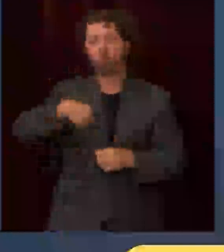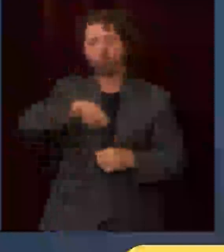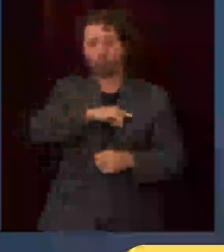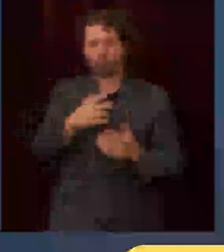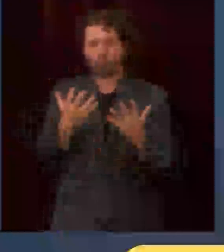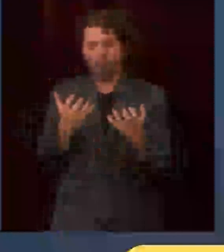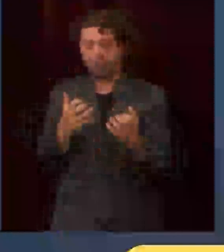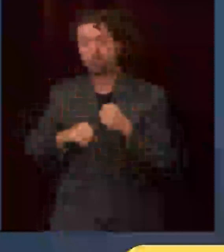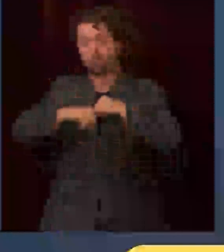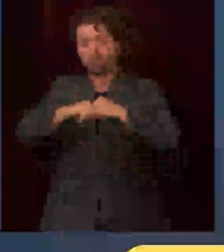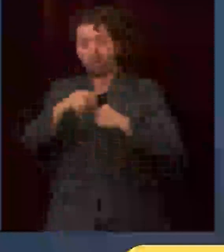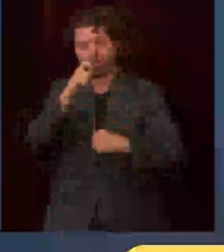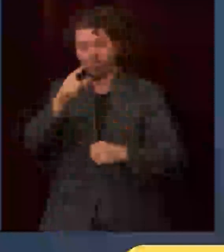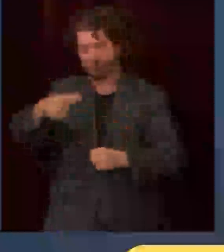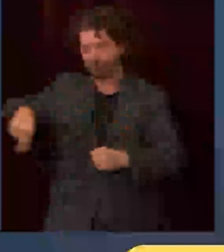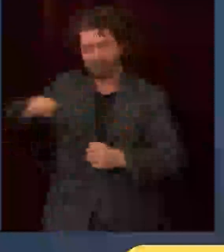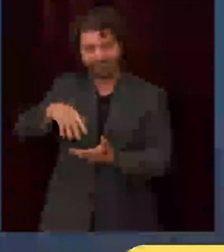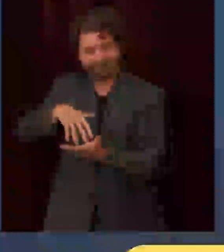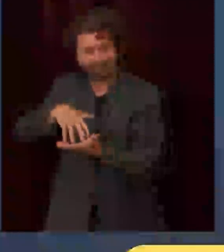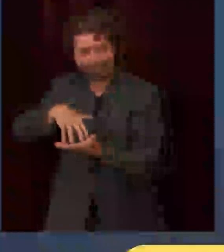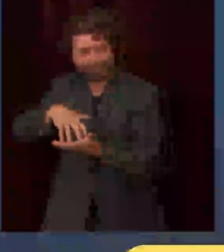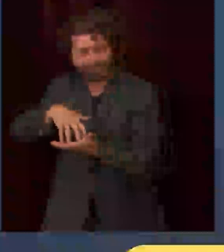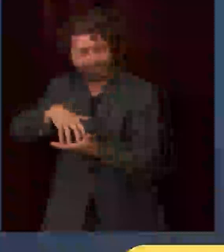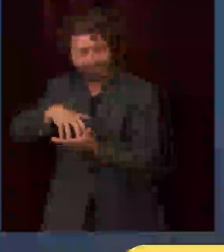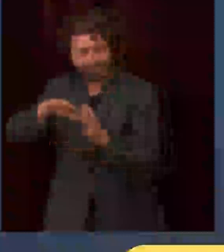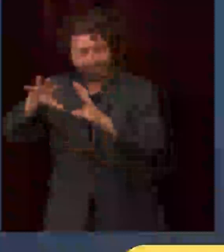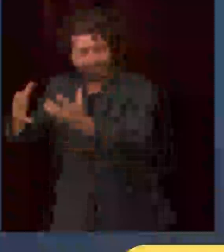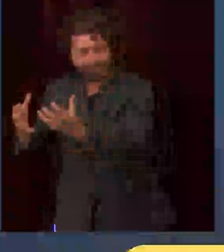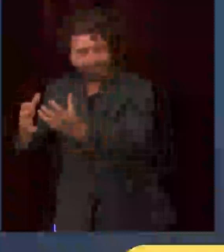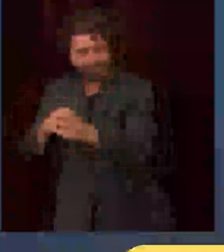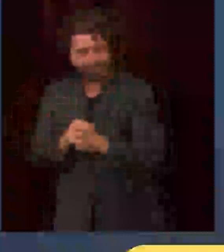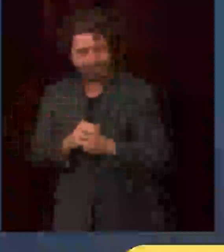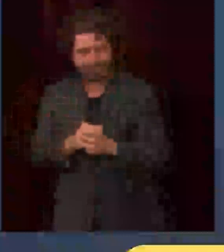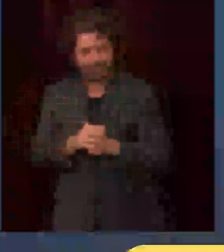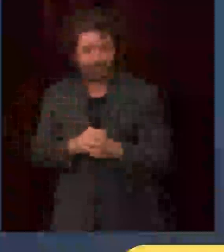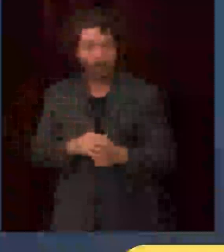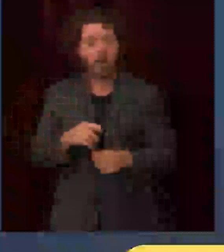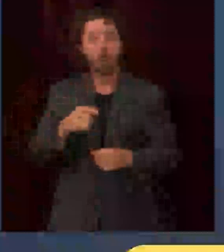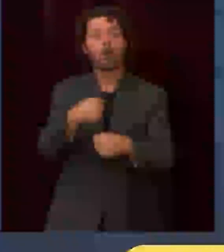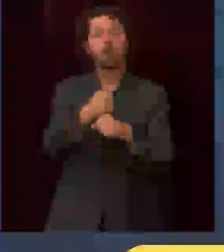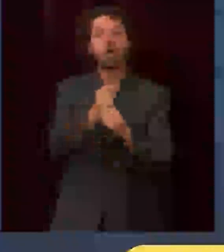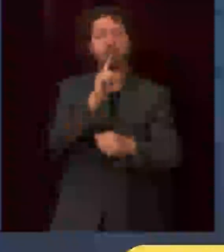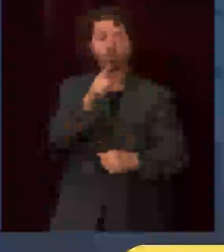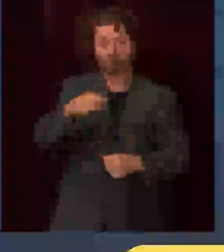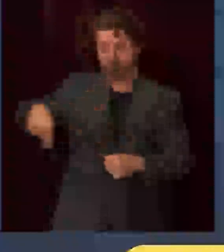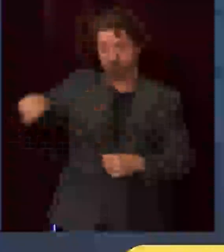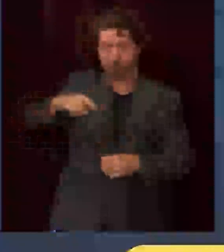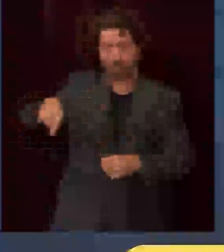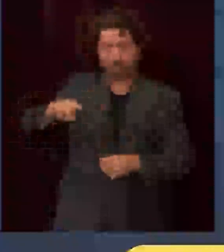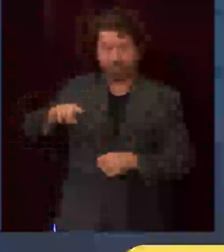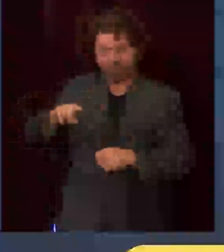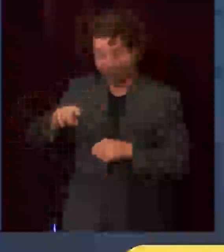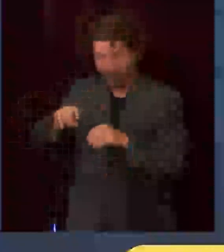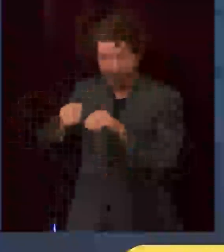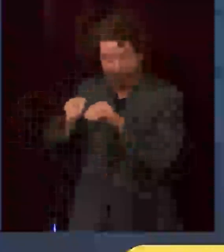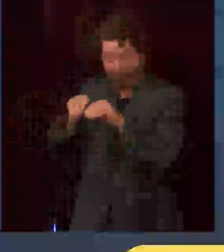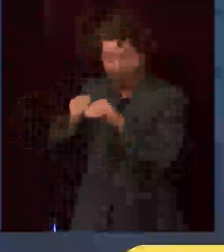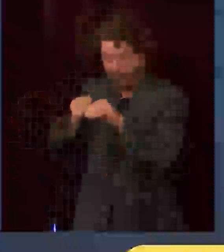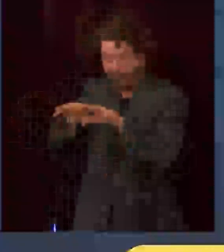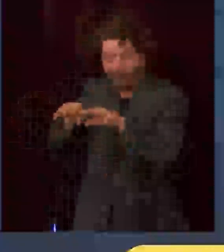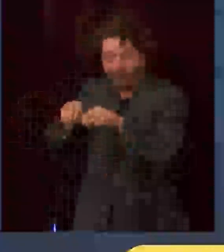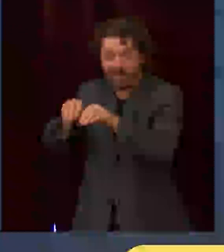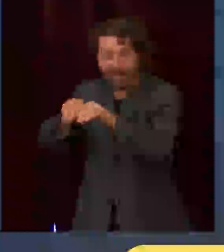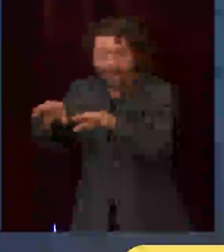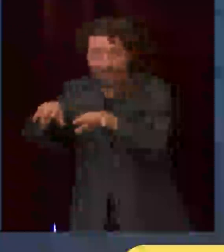cases where transmission occurred at work or in congregate settings or in institutional settings. The target is 0 for